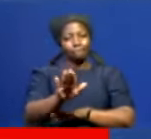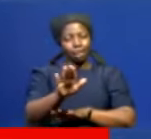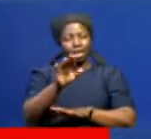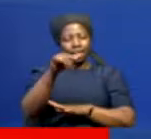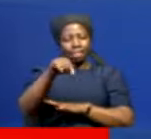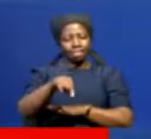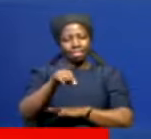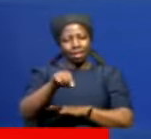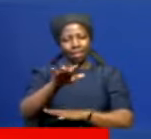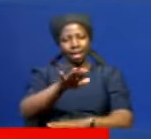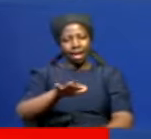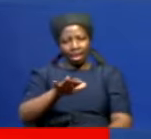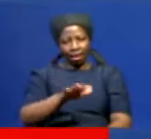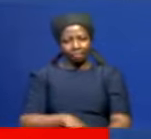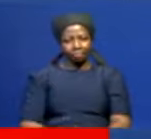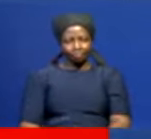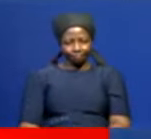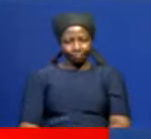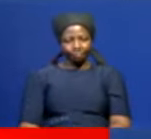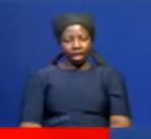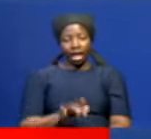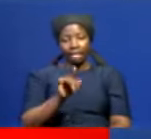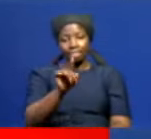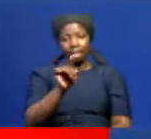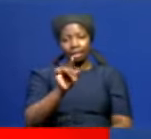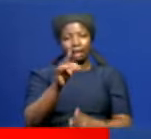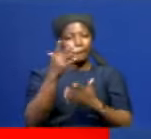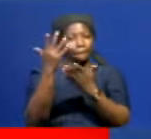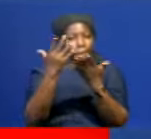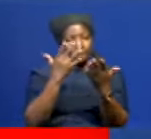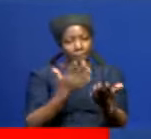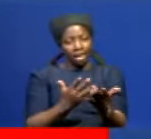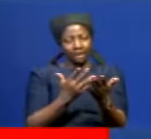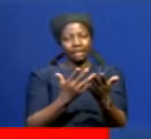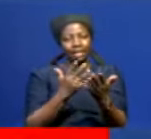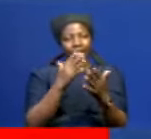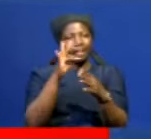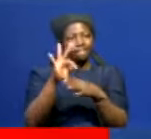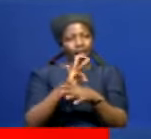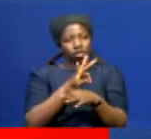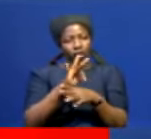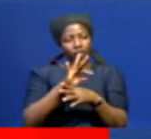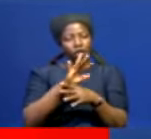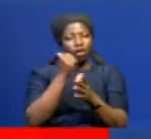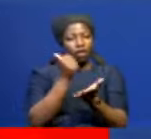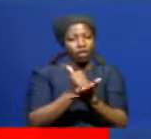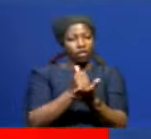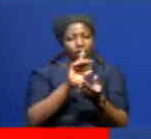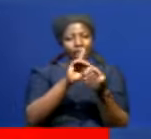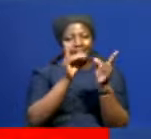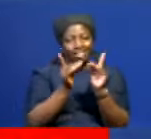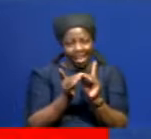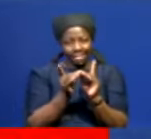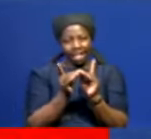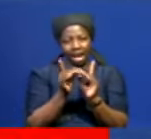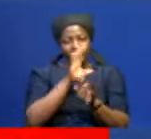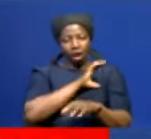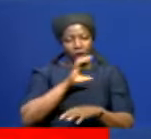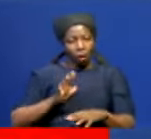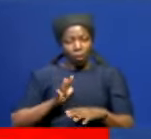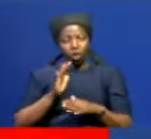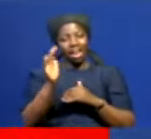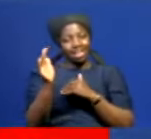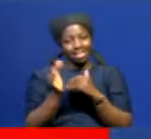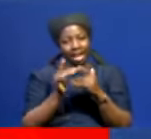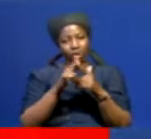in this regard. It brings the functions of the Office of the Data Commissioner closer to the people at the coast in